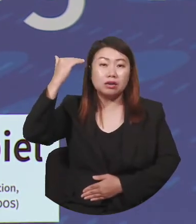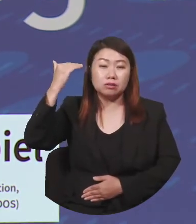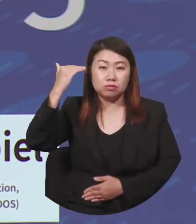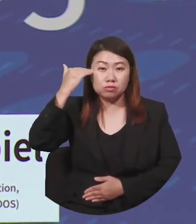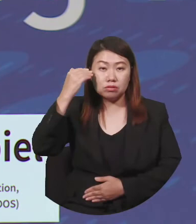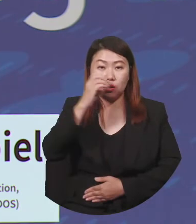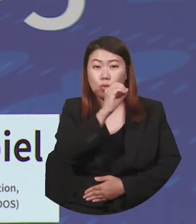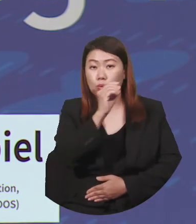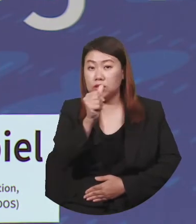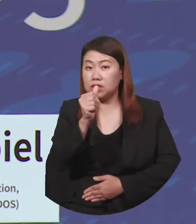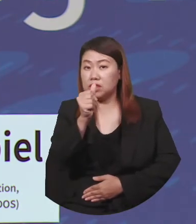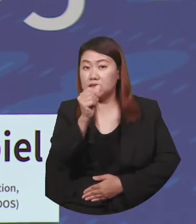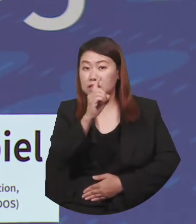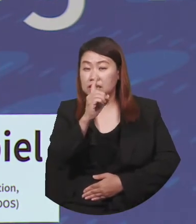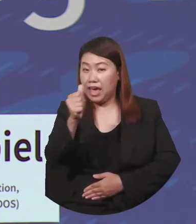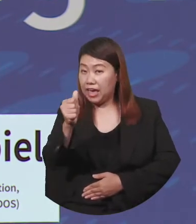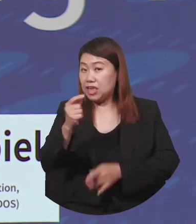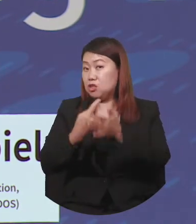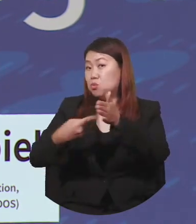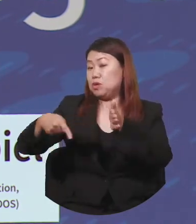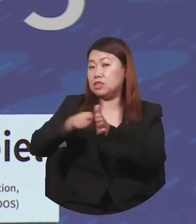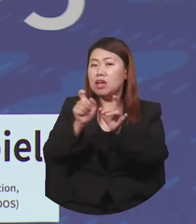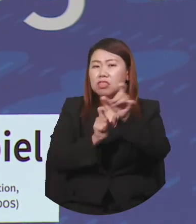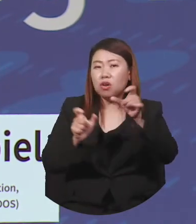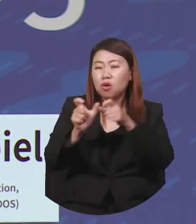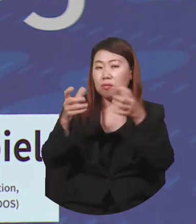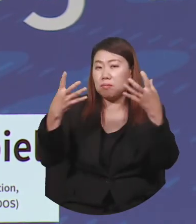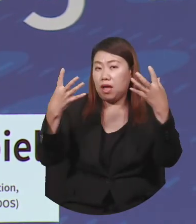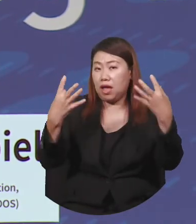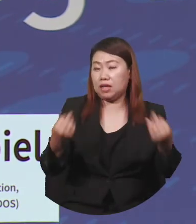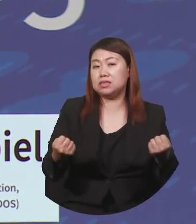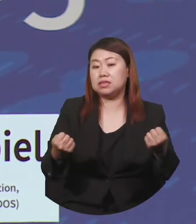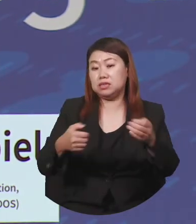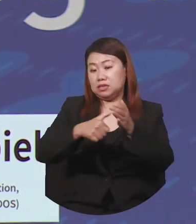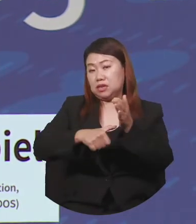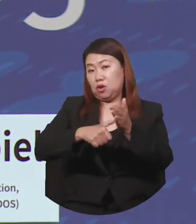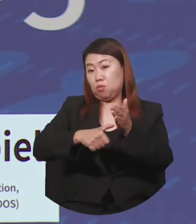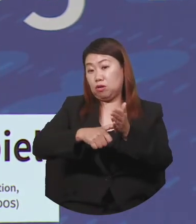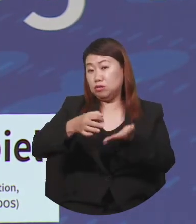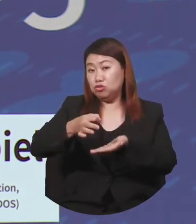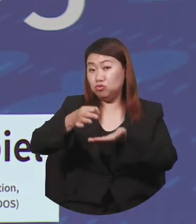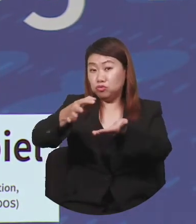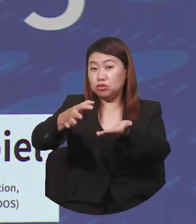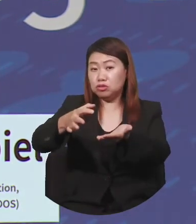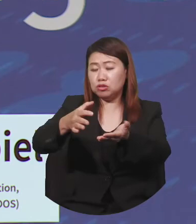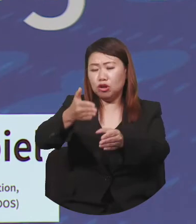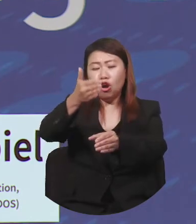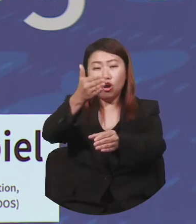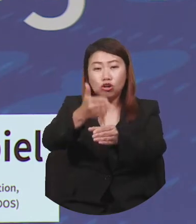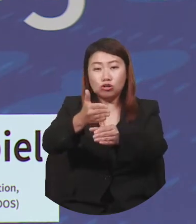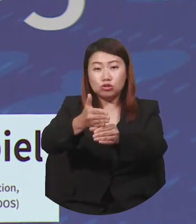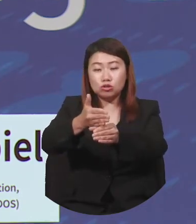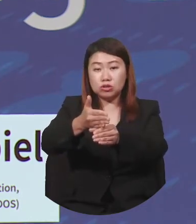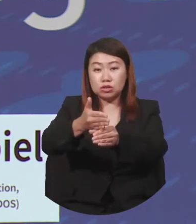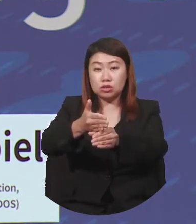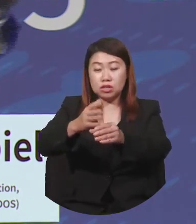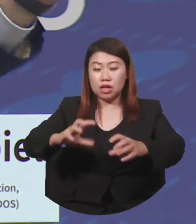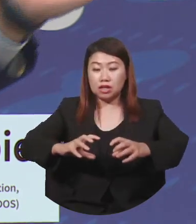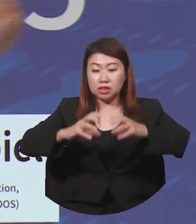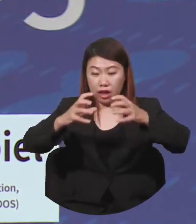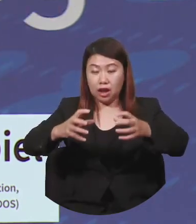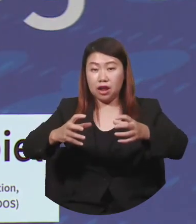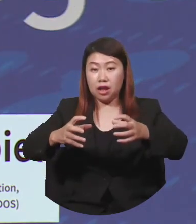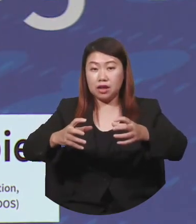also beyond, pivotal donor. That's great to see. Congratulations for a great conference and